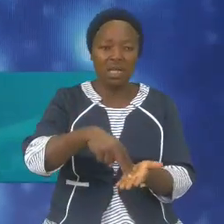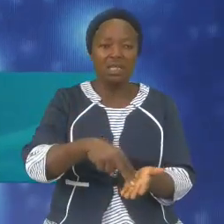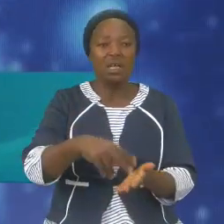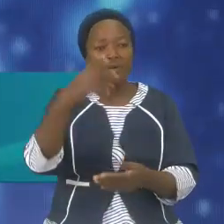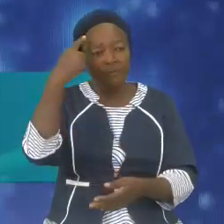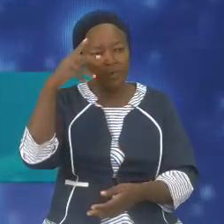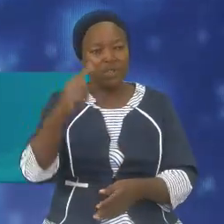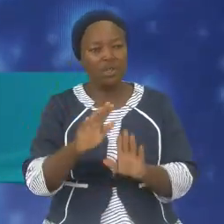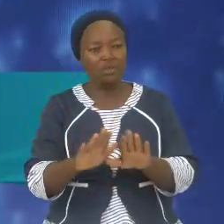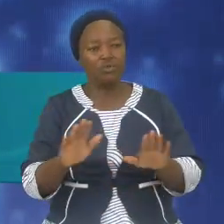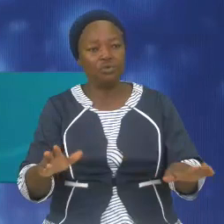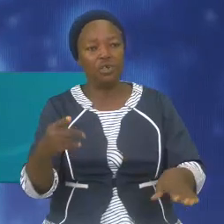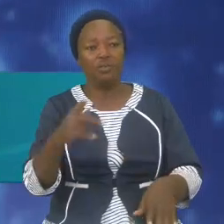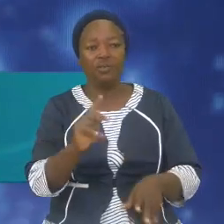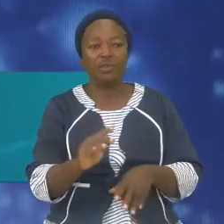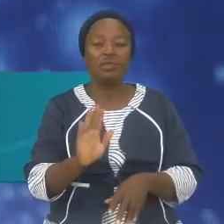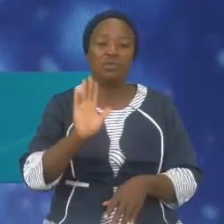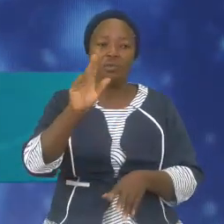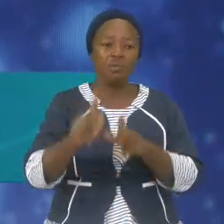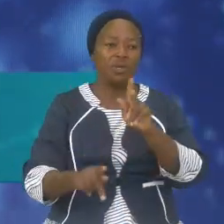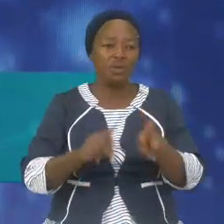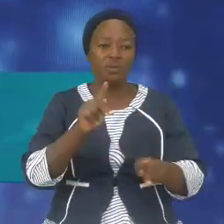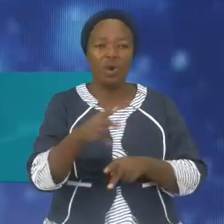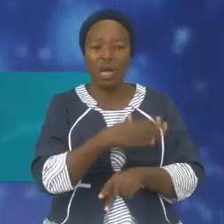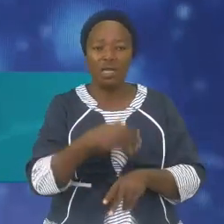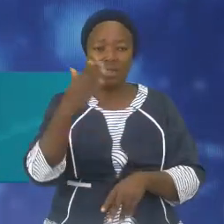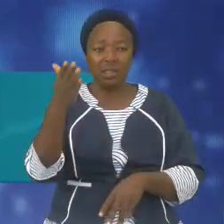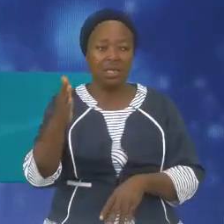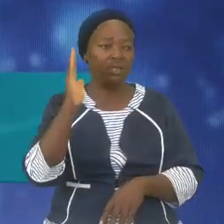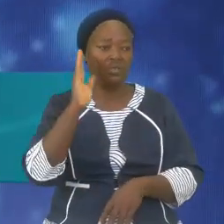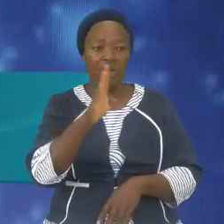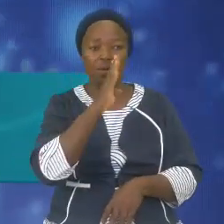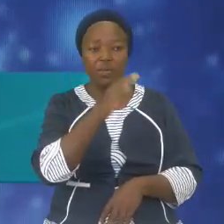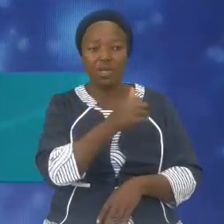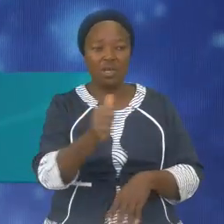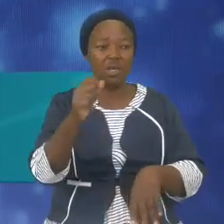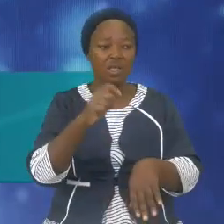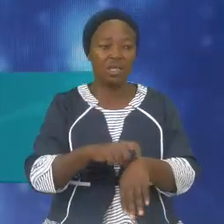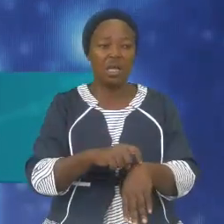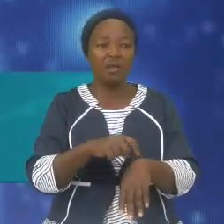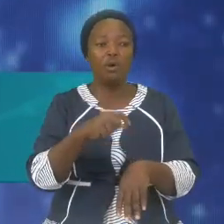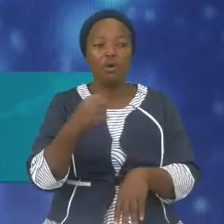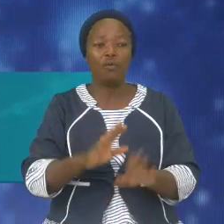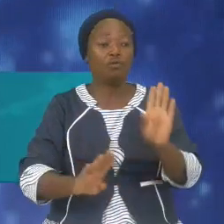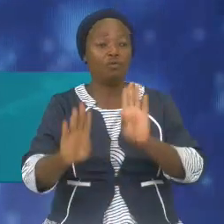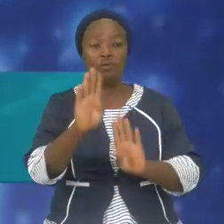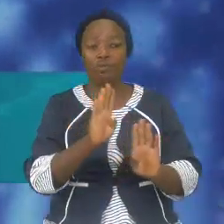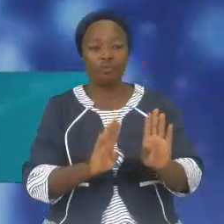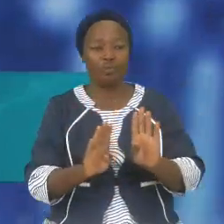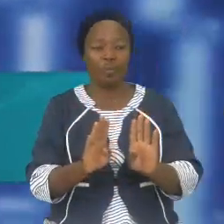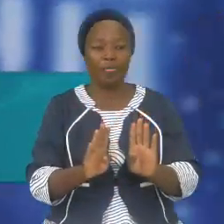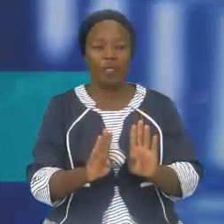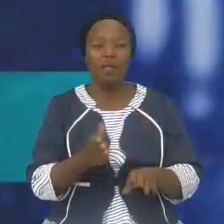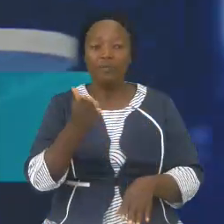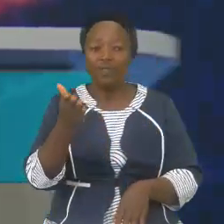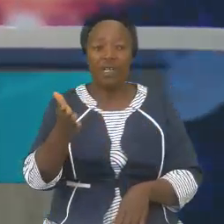children of thy people, and there shall be a time of trouble. There